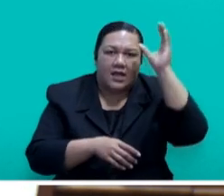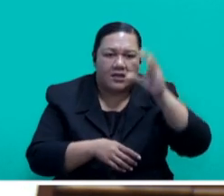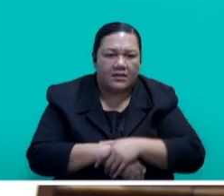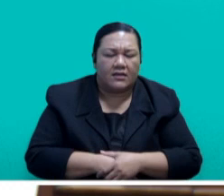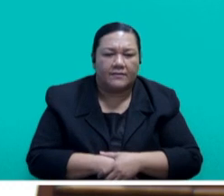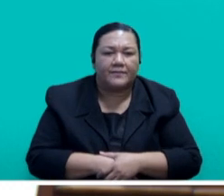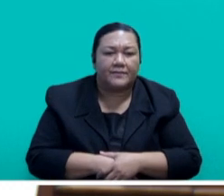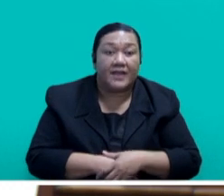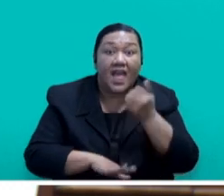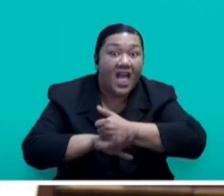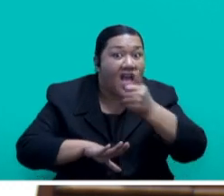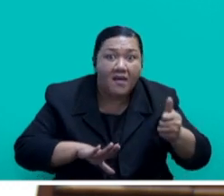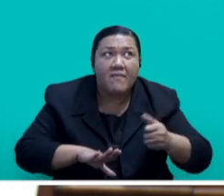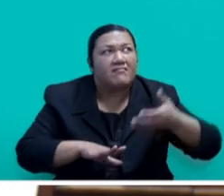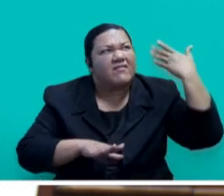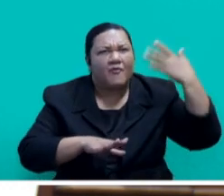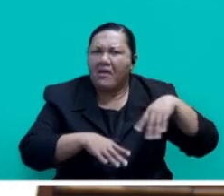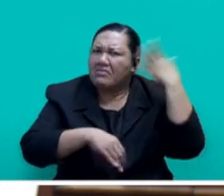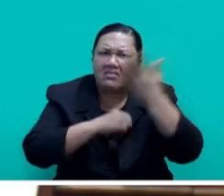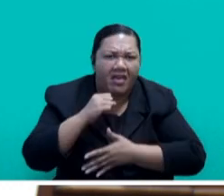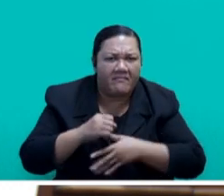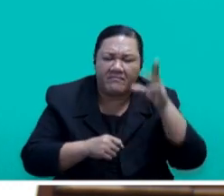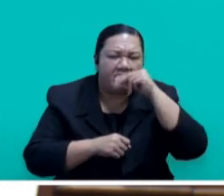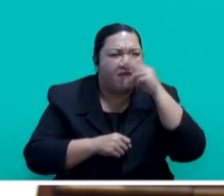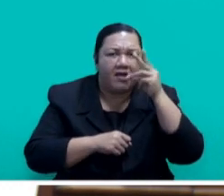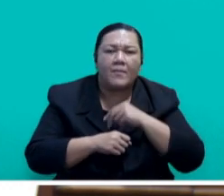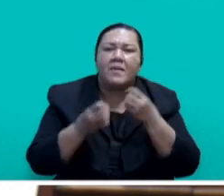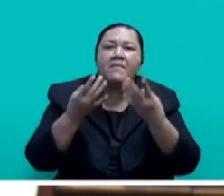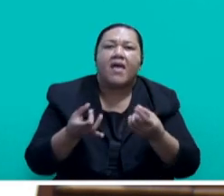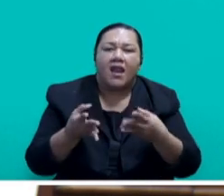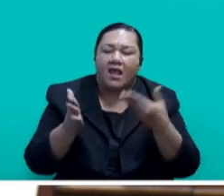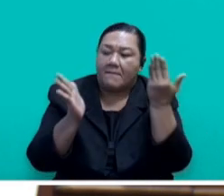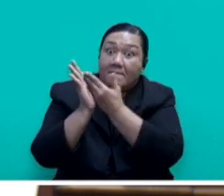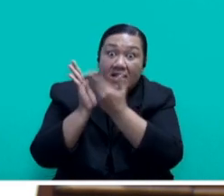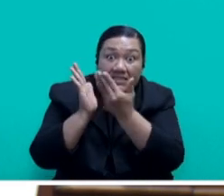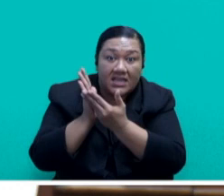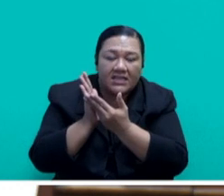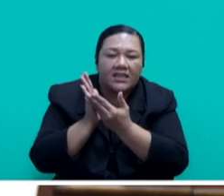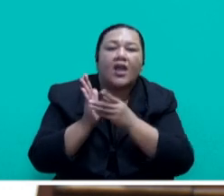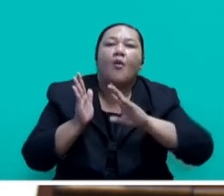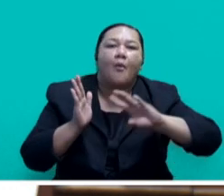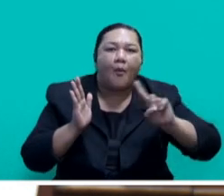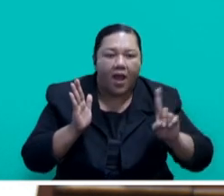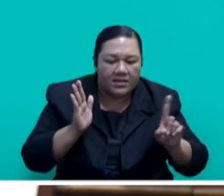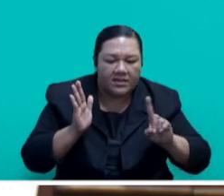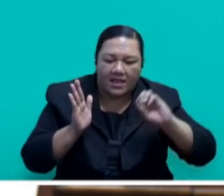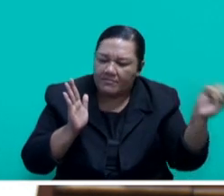is capable of preparing a budget that gives their people everything that they want.